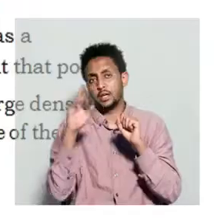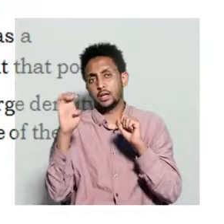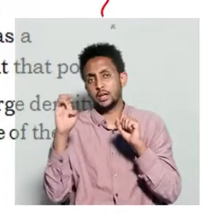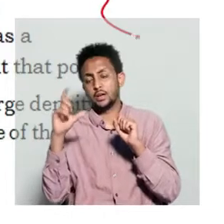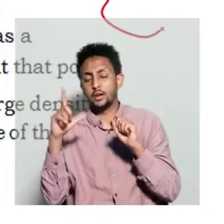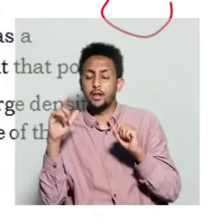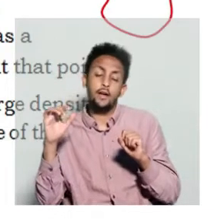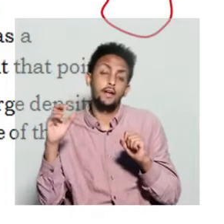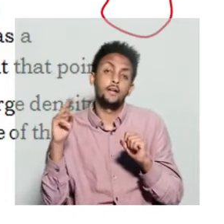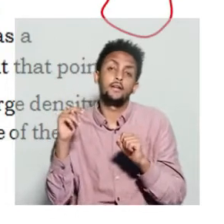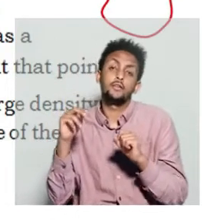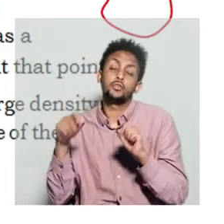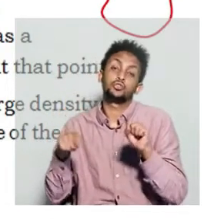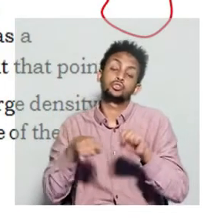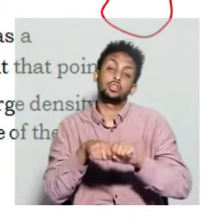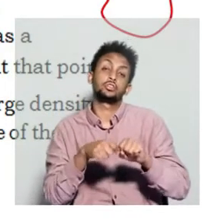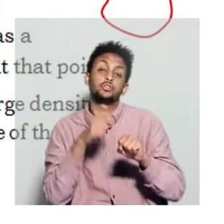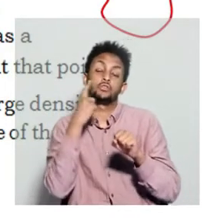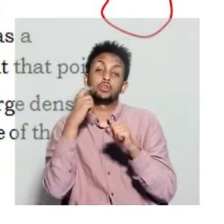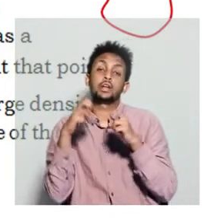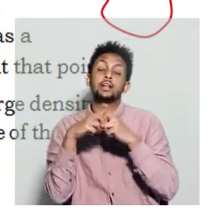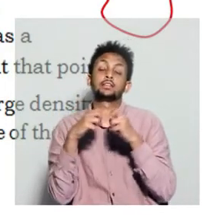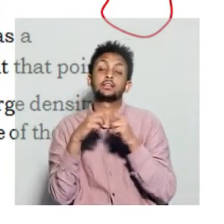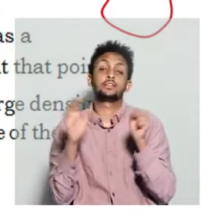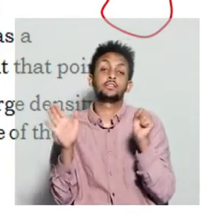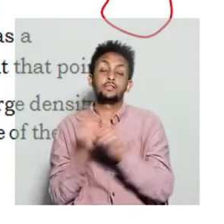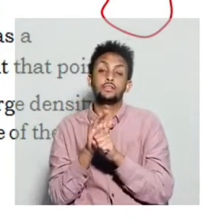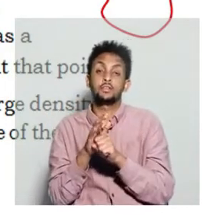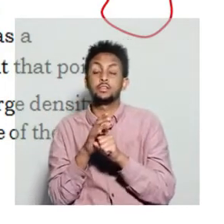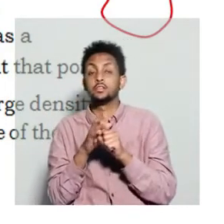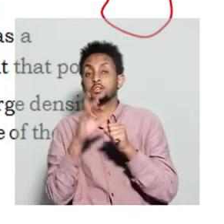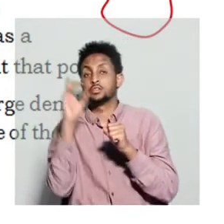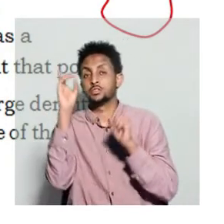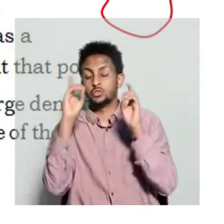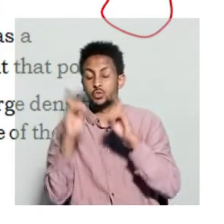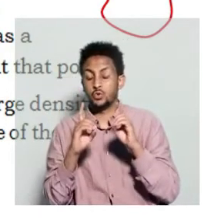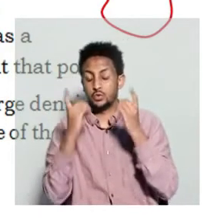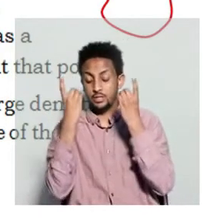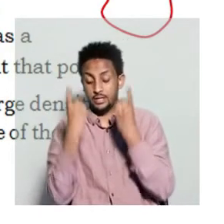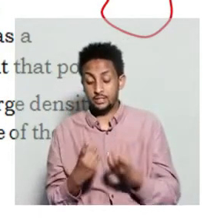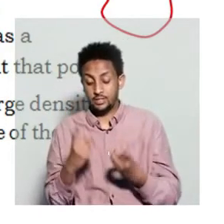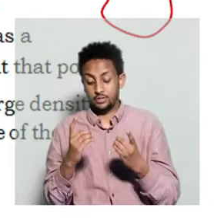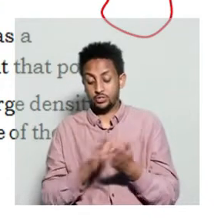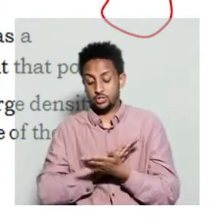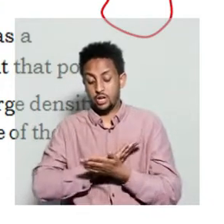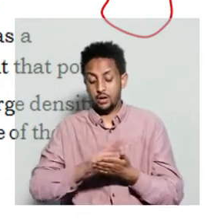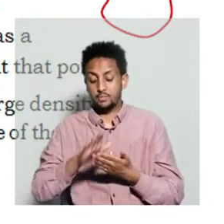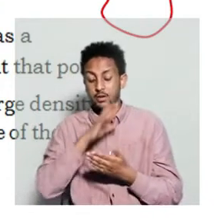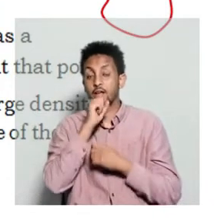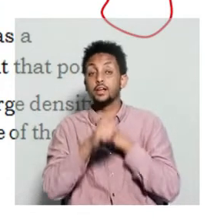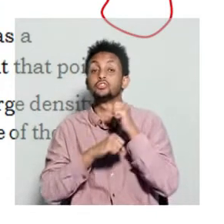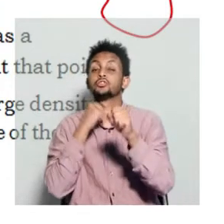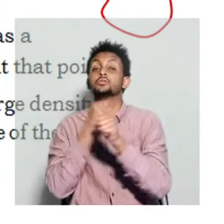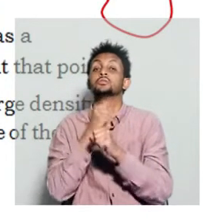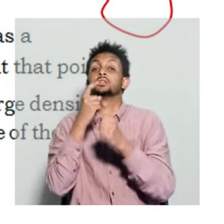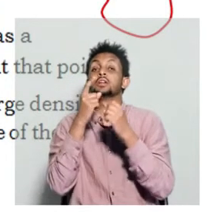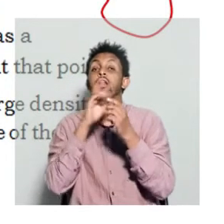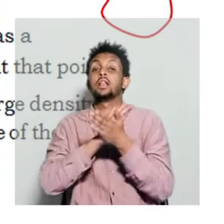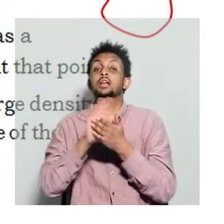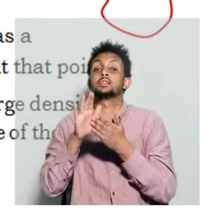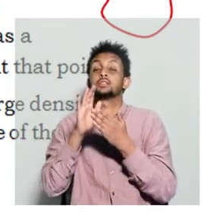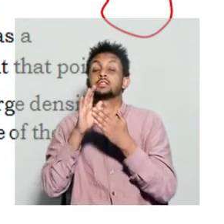have irregular shaped conductor, for electric field lines are drawn denser at sharper edge and less denser